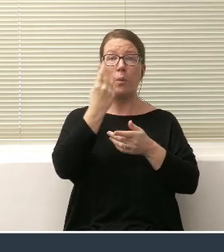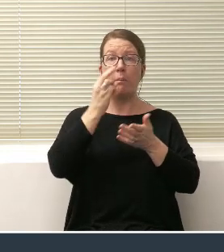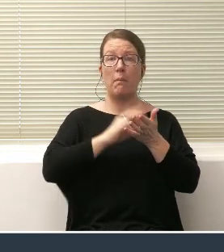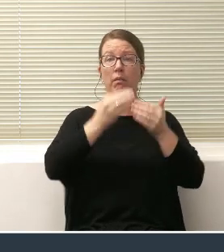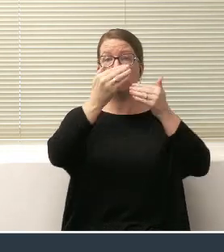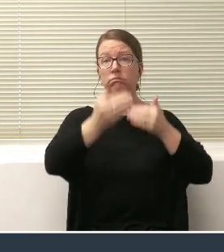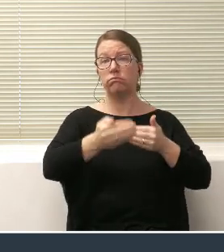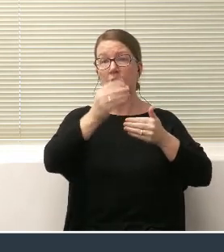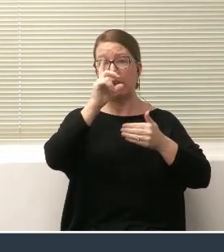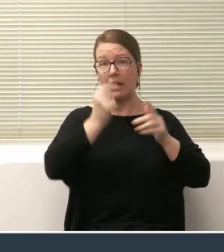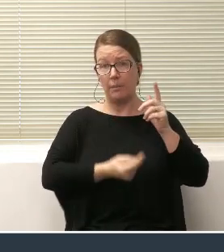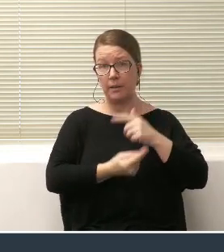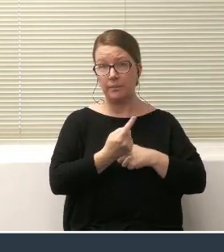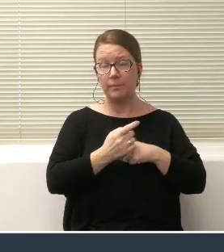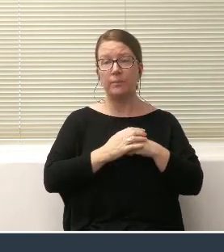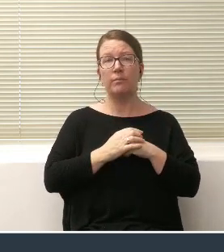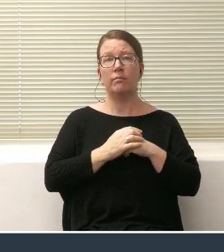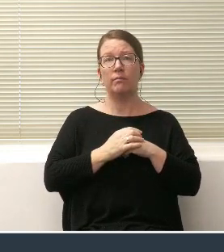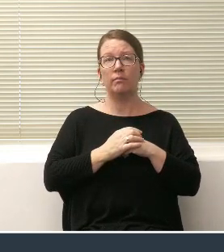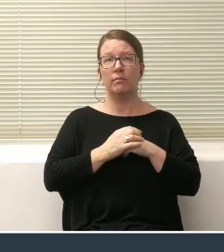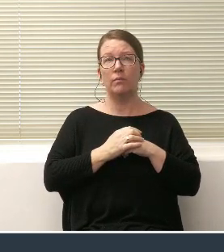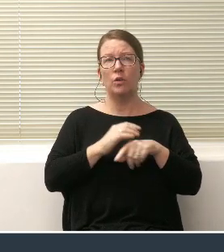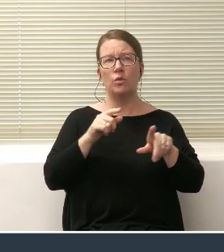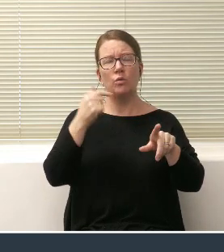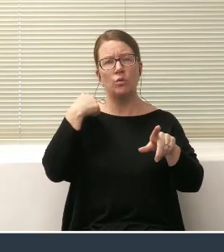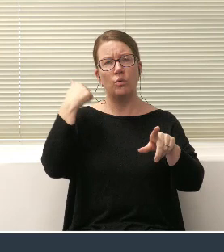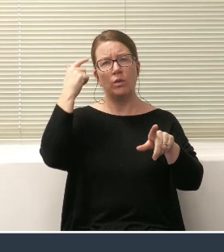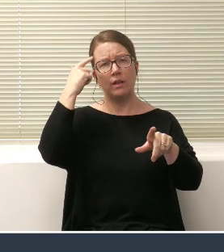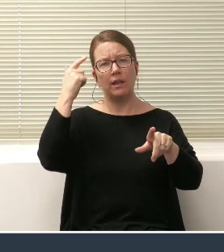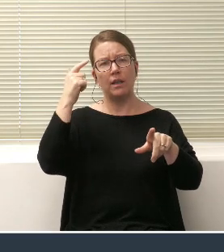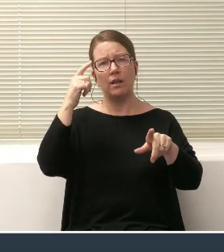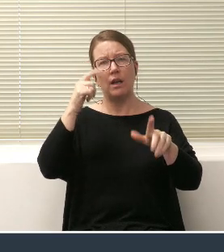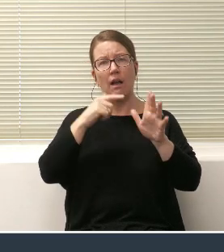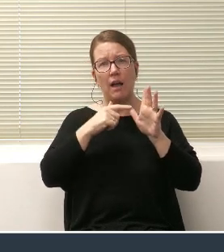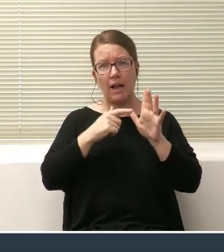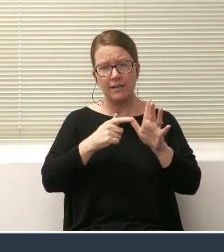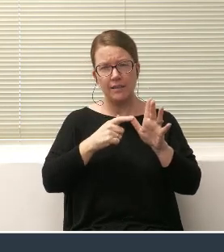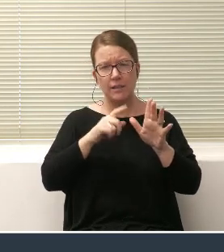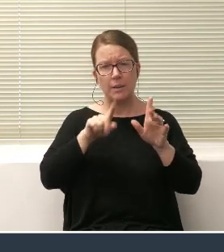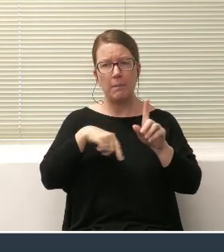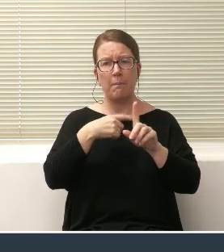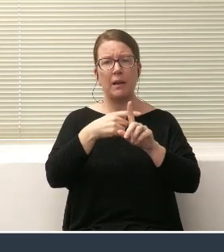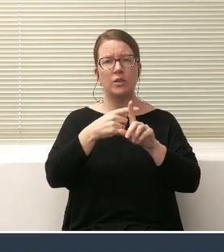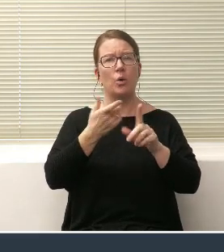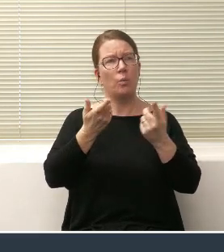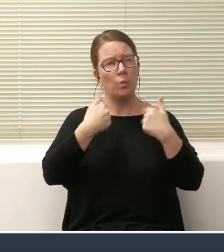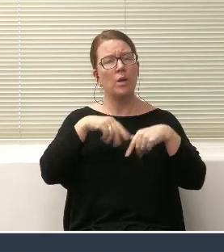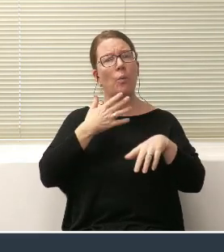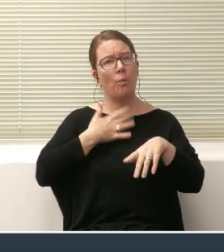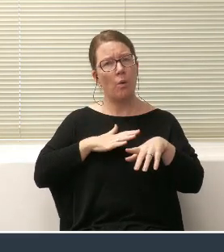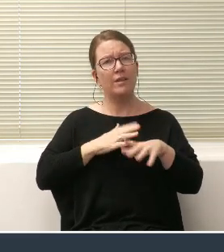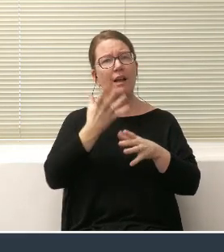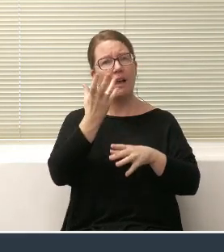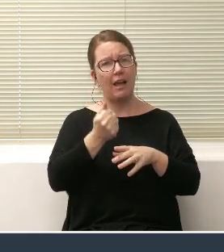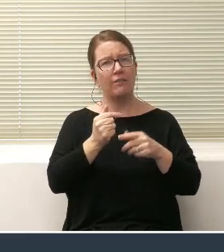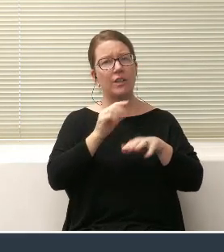that project's been stood up. You think, and that answers it, but it just shows that at some stage we still want to keep a timeline in there, how